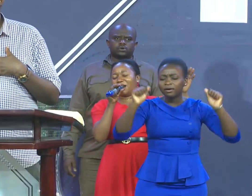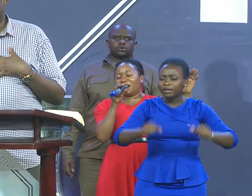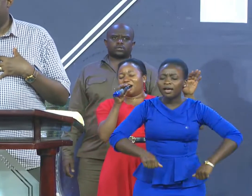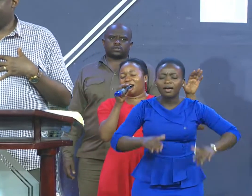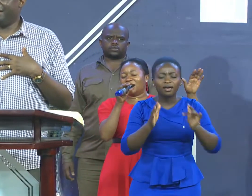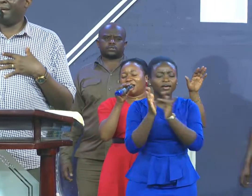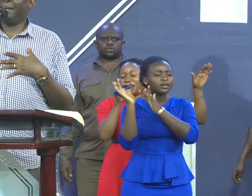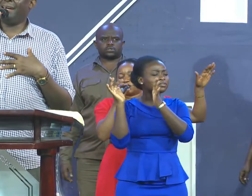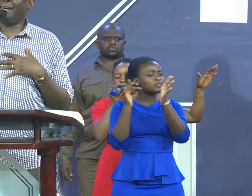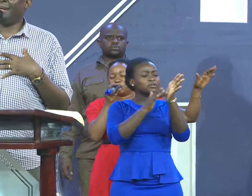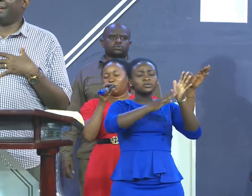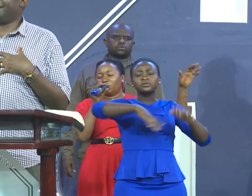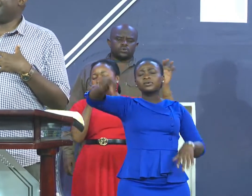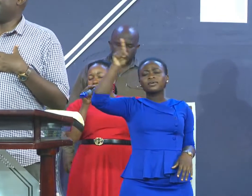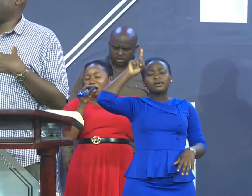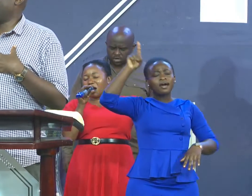Asobola.